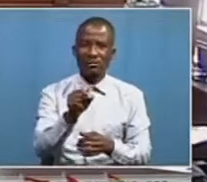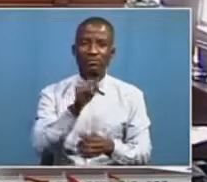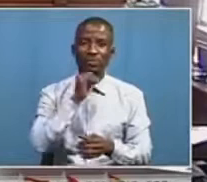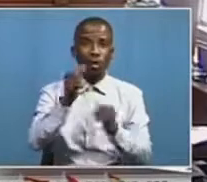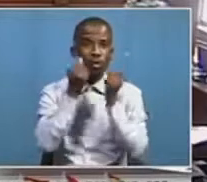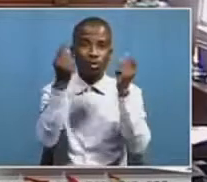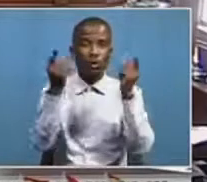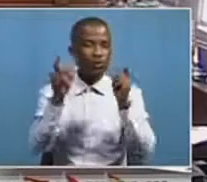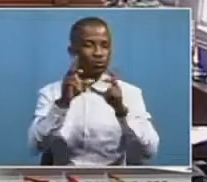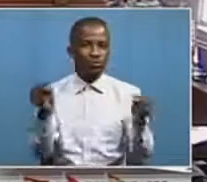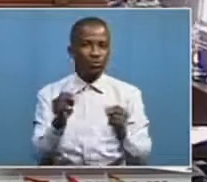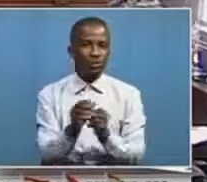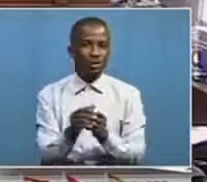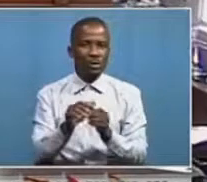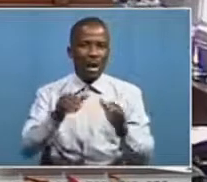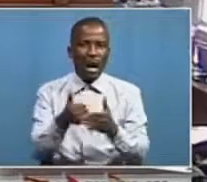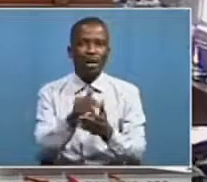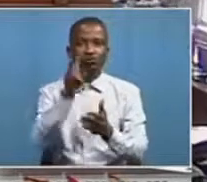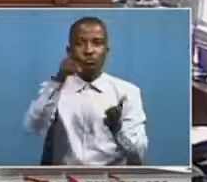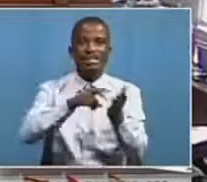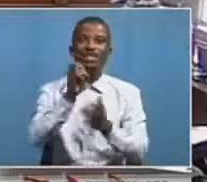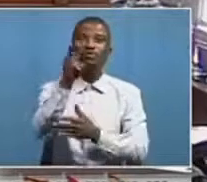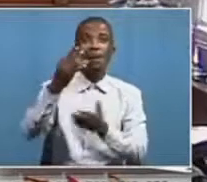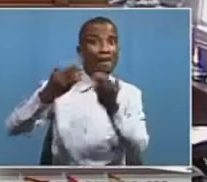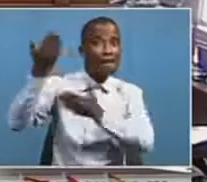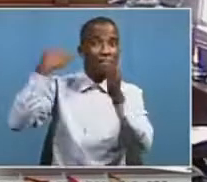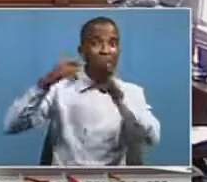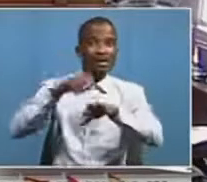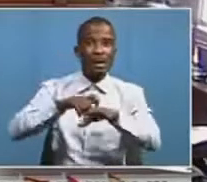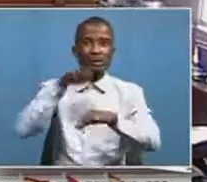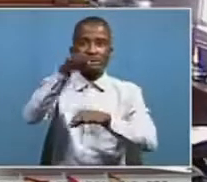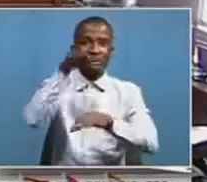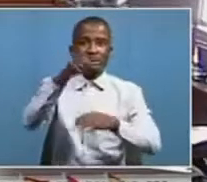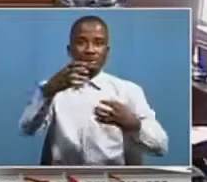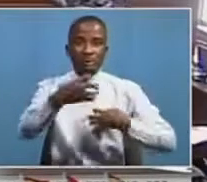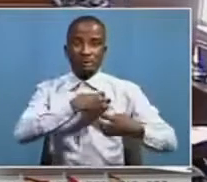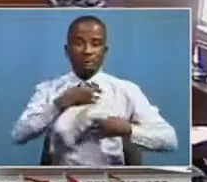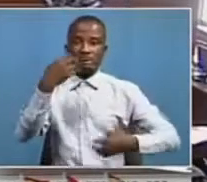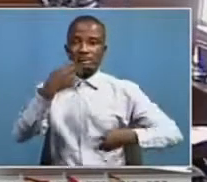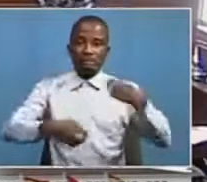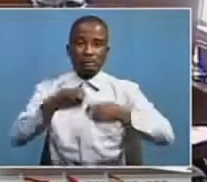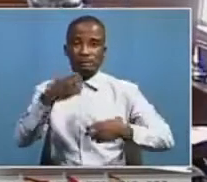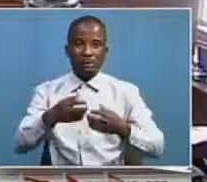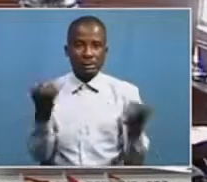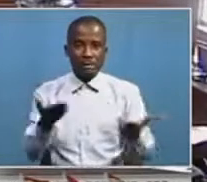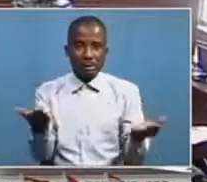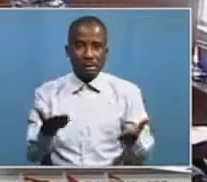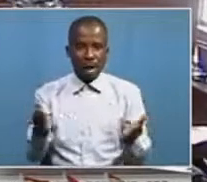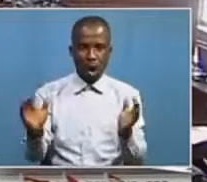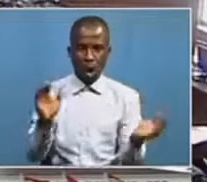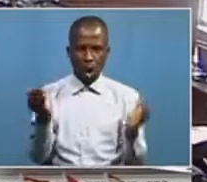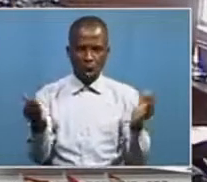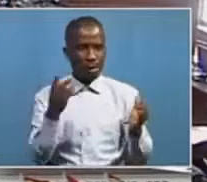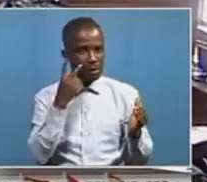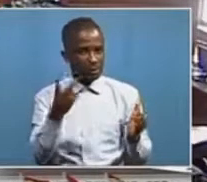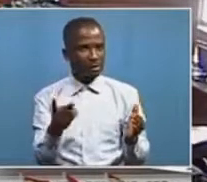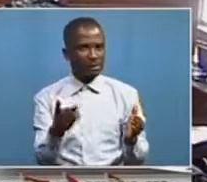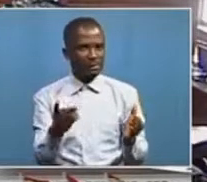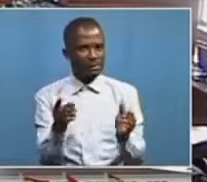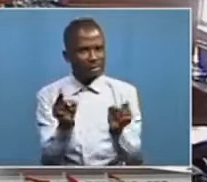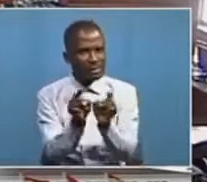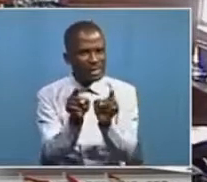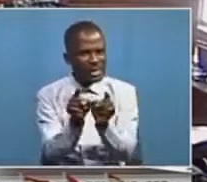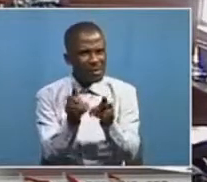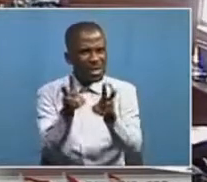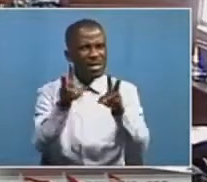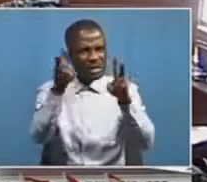that greeted the 2012 petition also gripped the instant one before us, thus placing the two seemingly similar